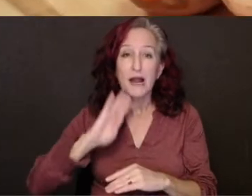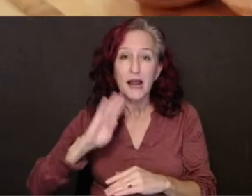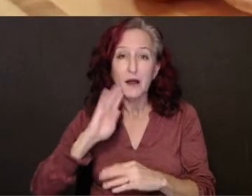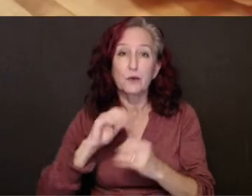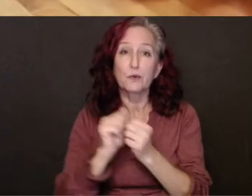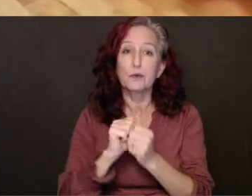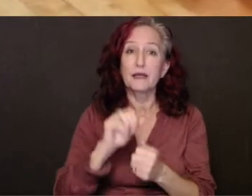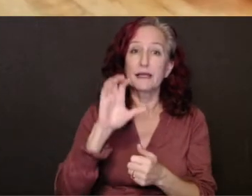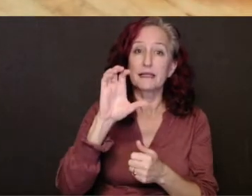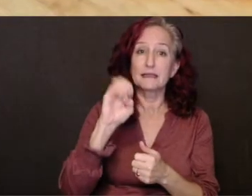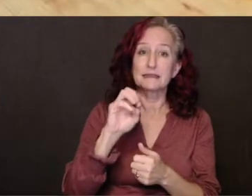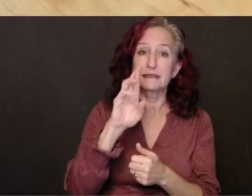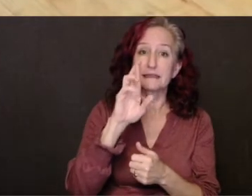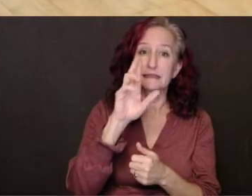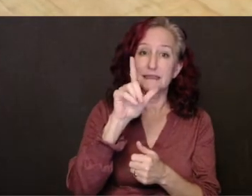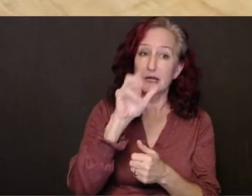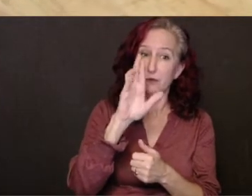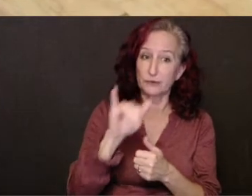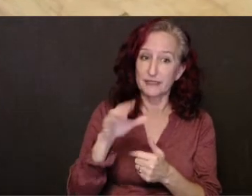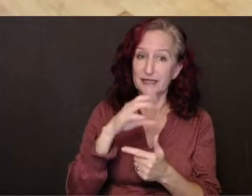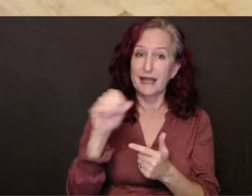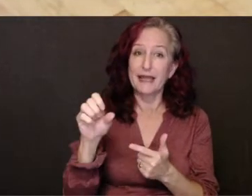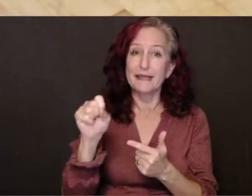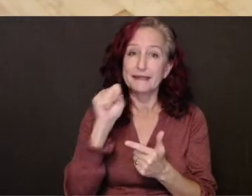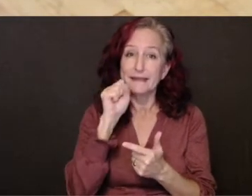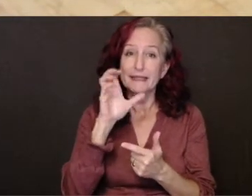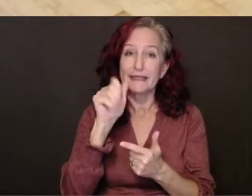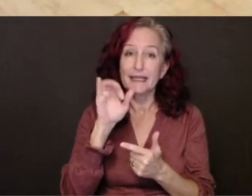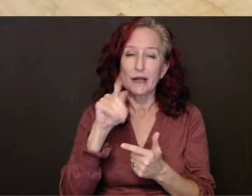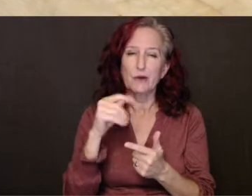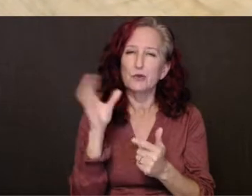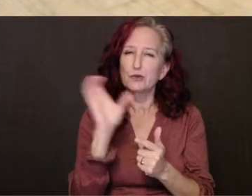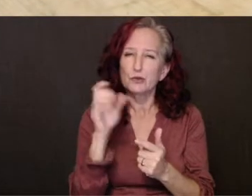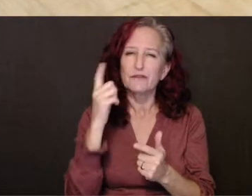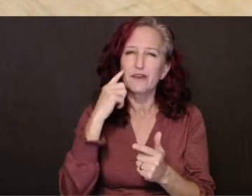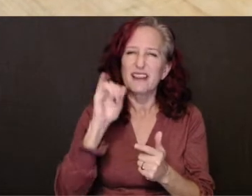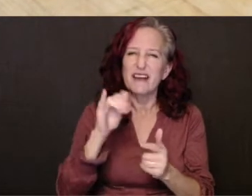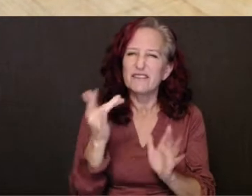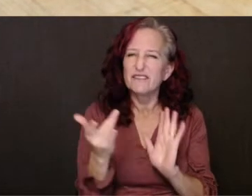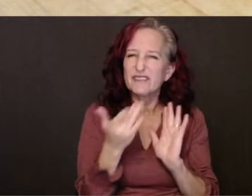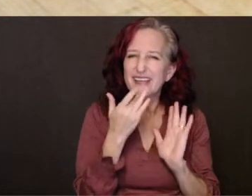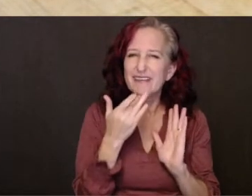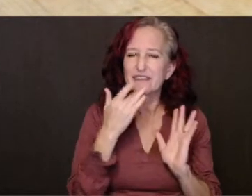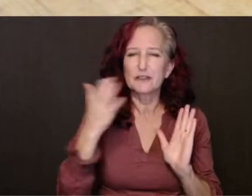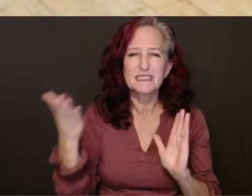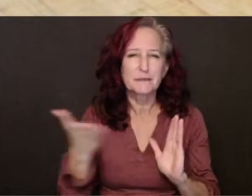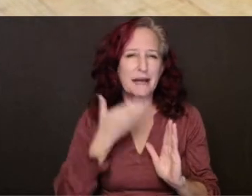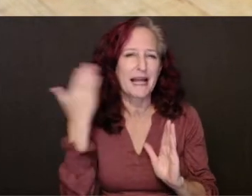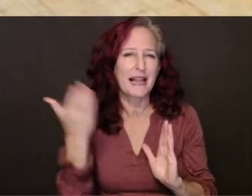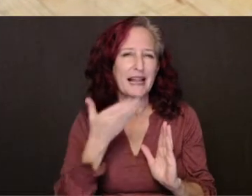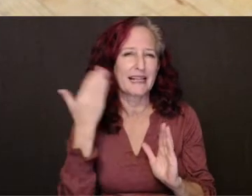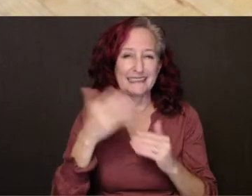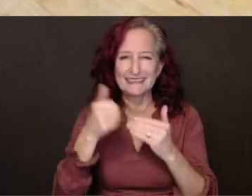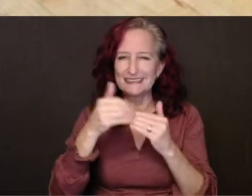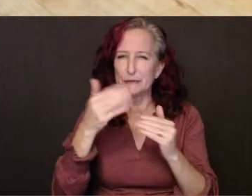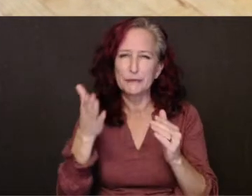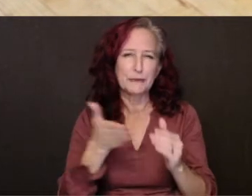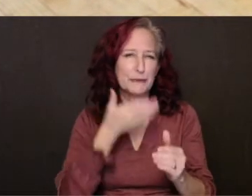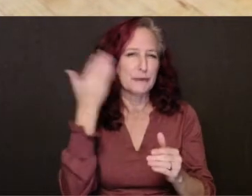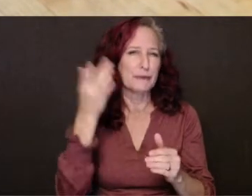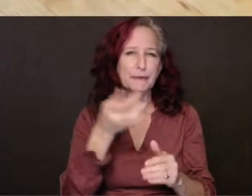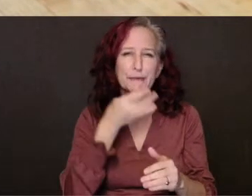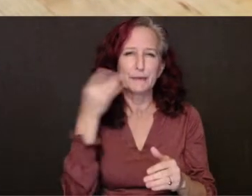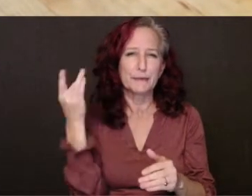this to the frying pan right here. And the reason why I'm going to brown it along with our celery and along with